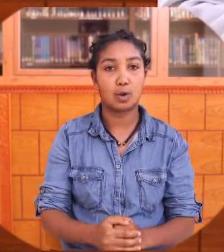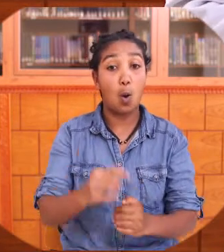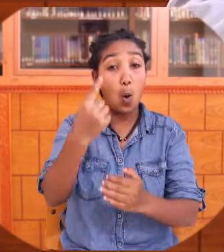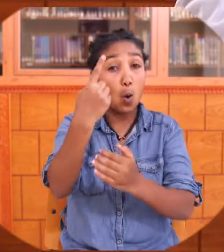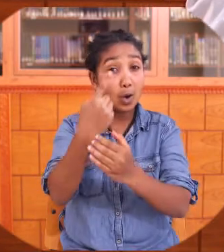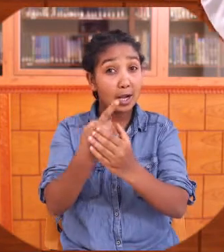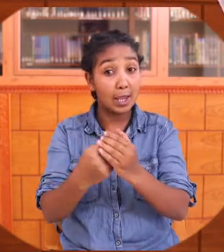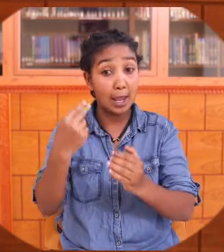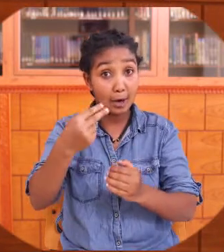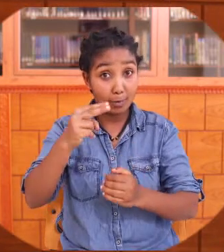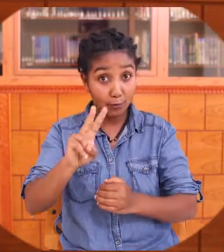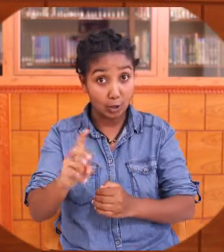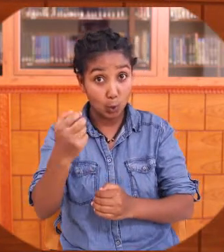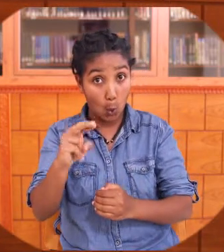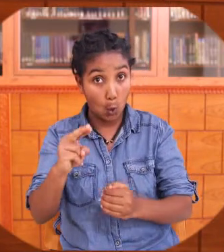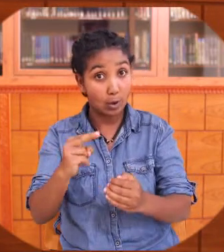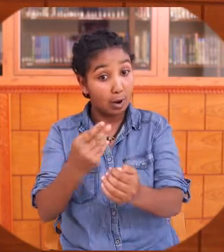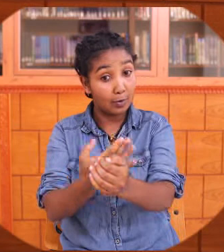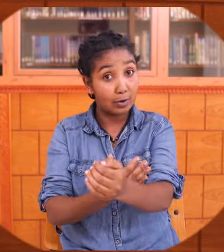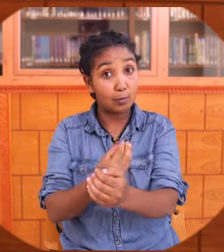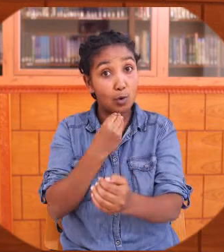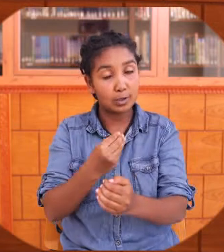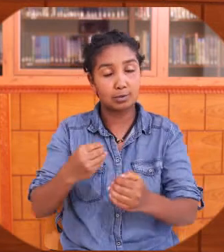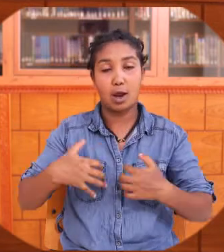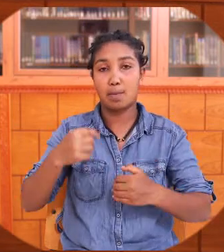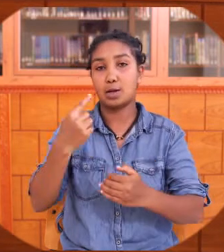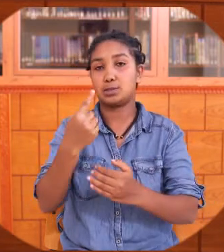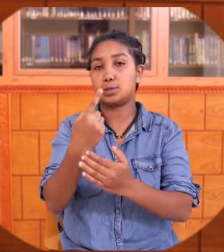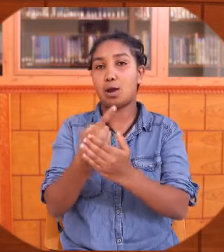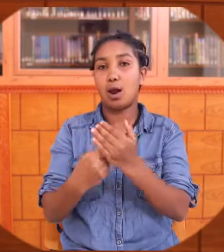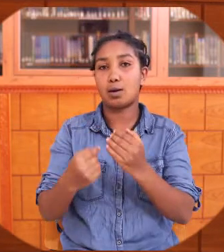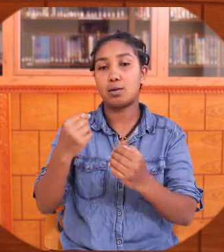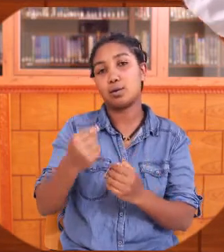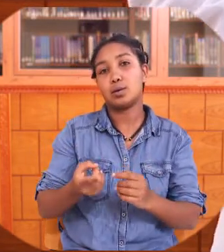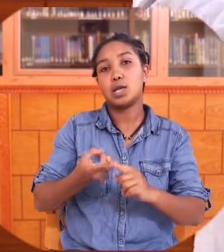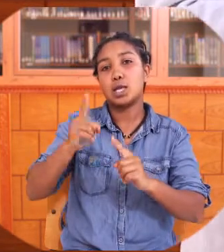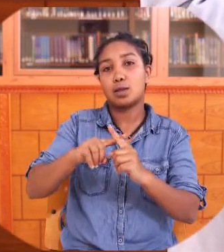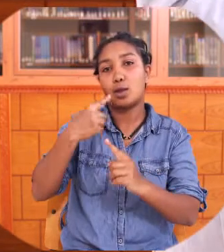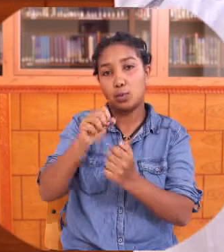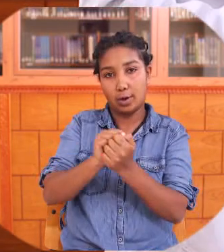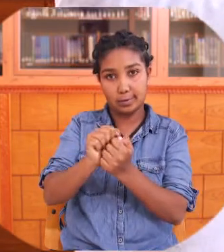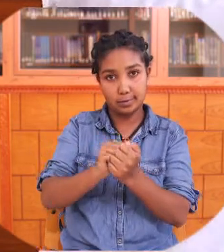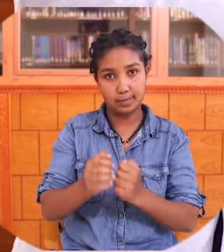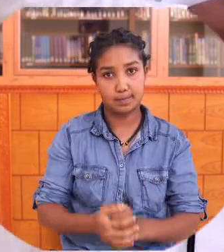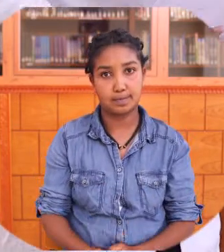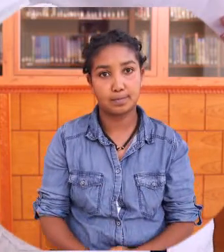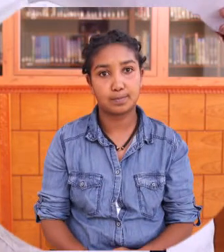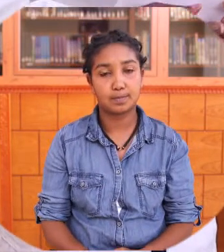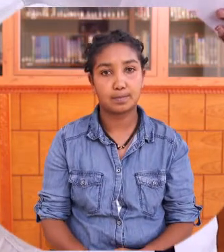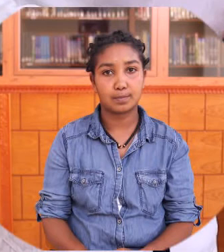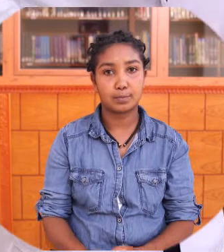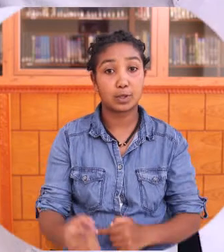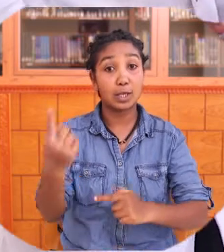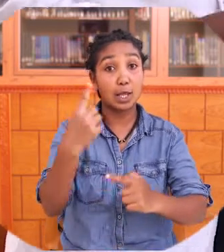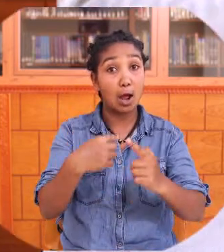Only herbivorous animals are ruminants. Okay, let's come to also the